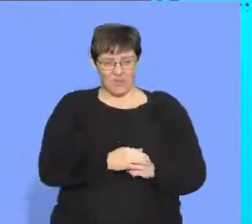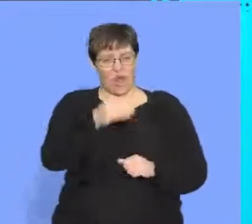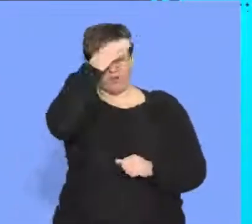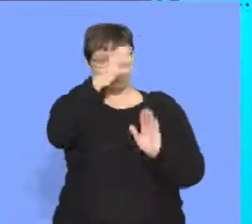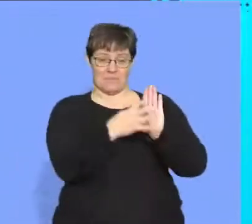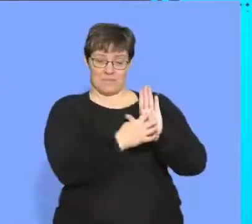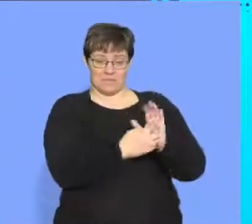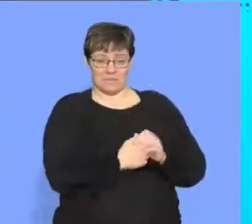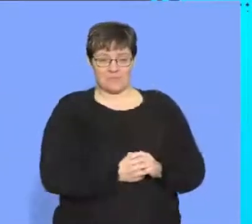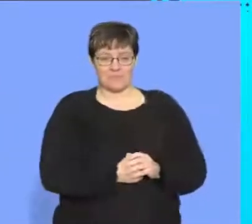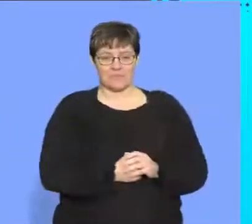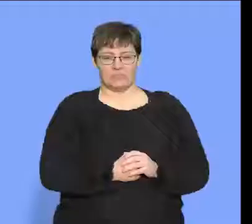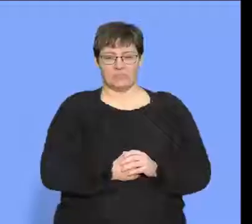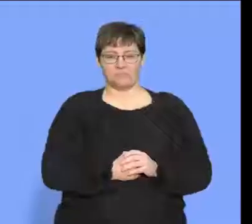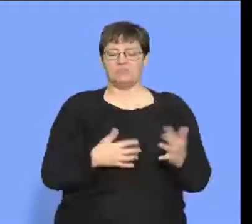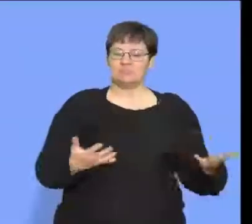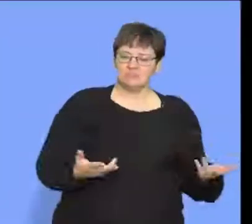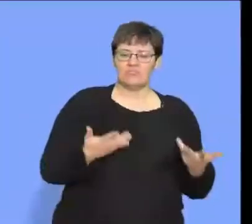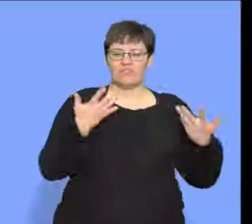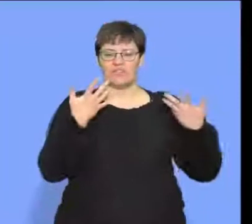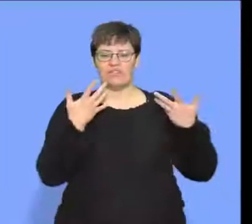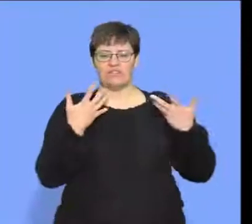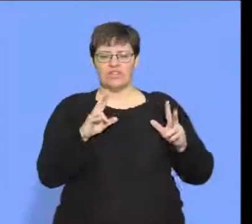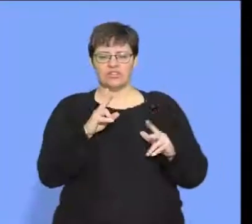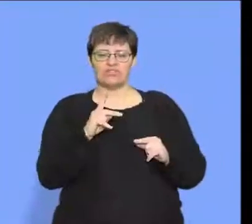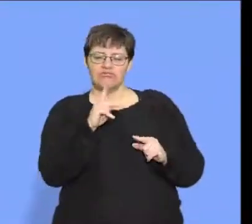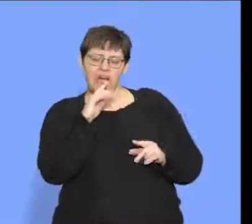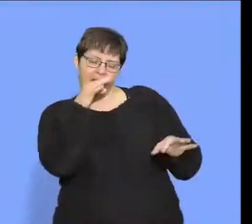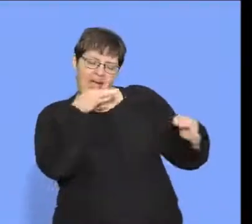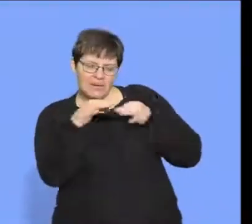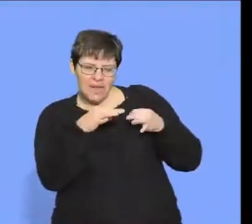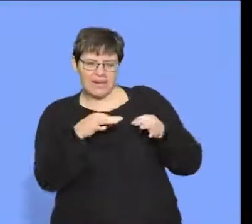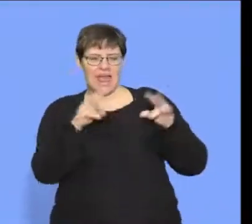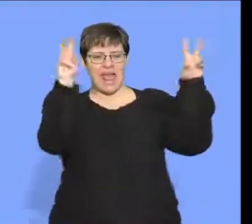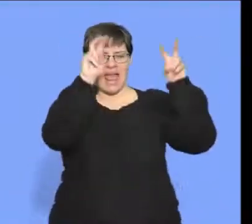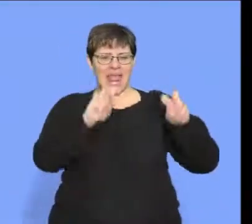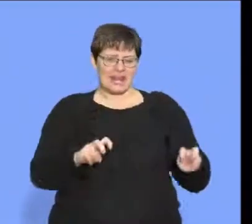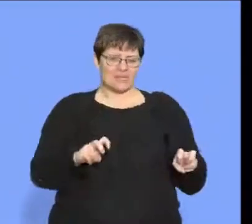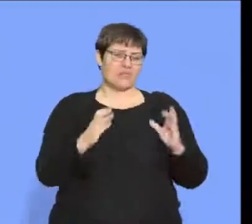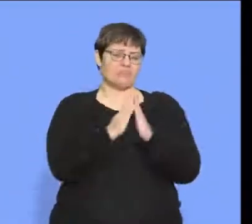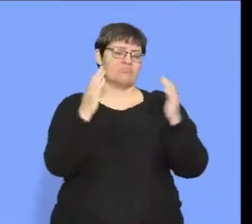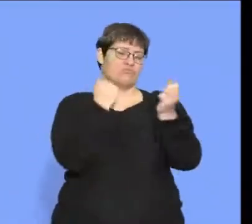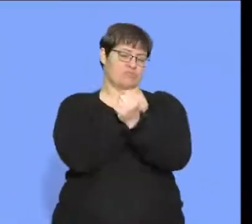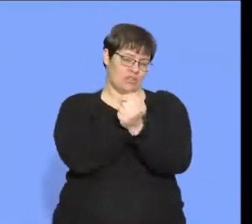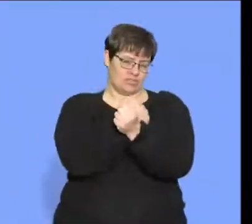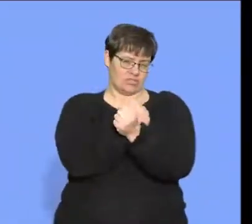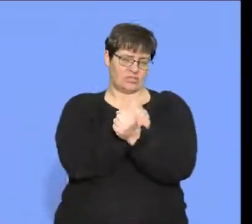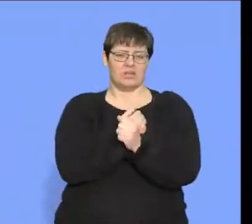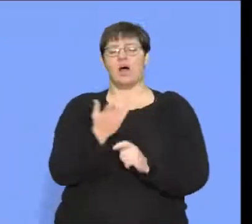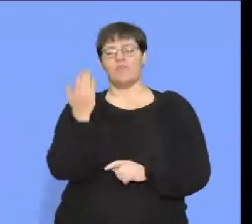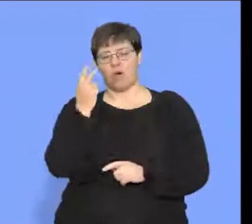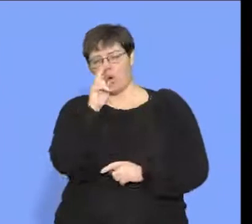So let's head to our concept map. We've been unpacking electromagnetic